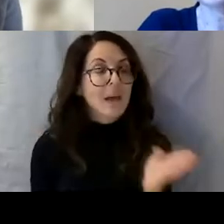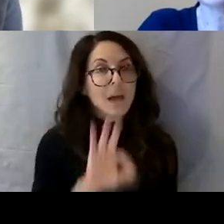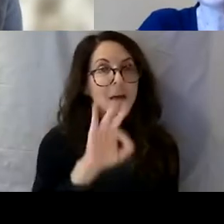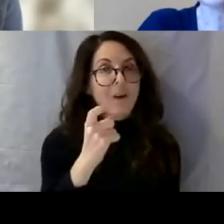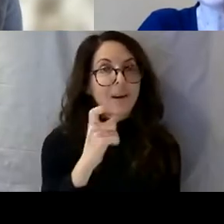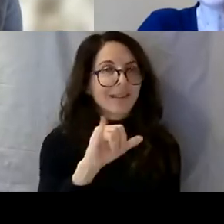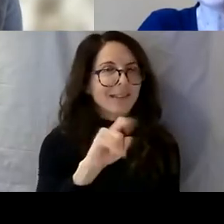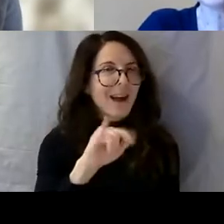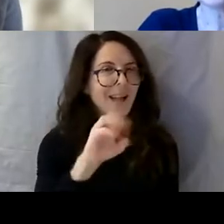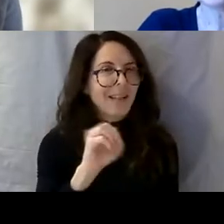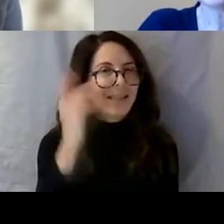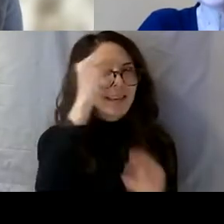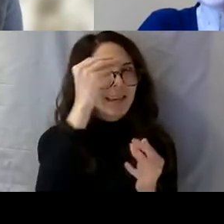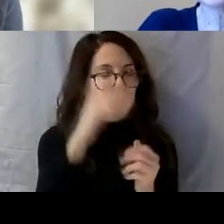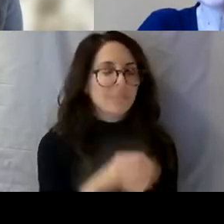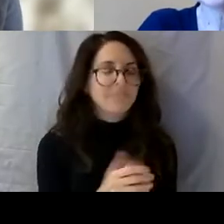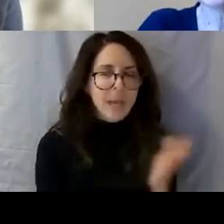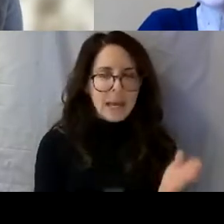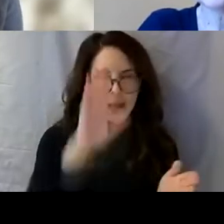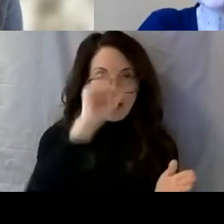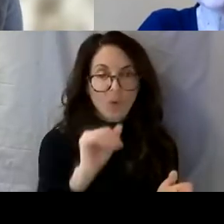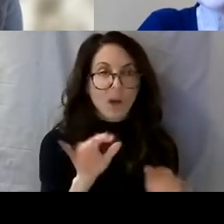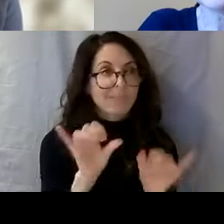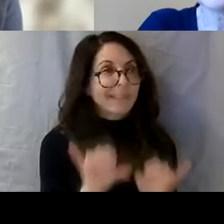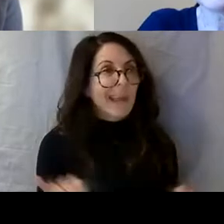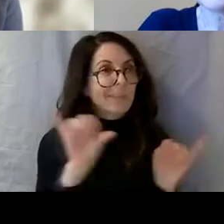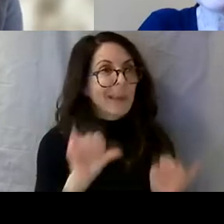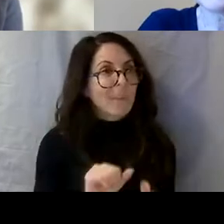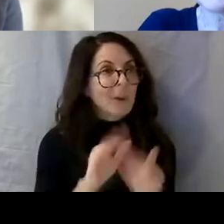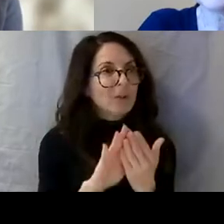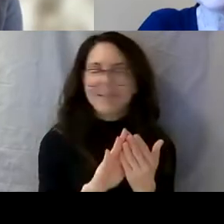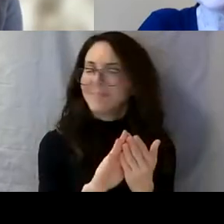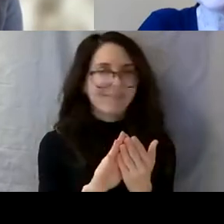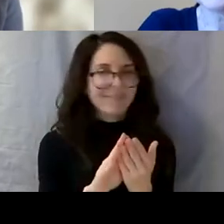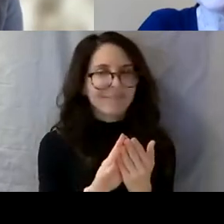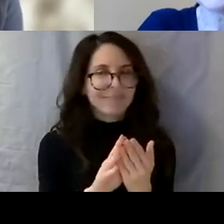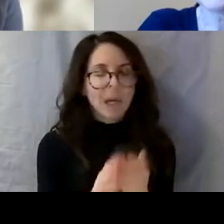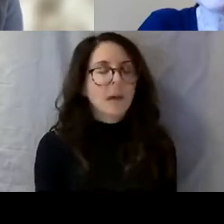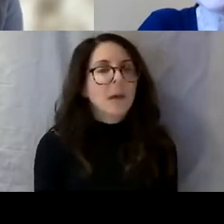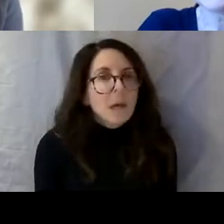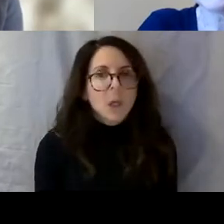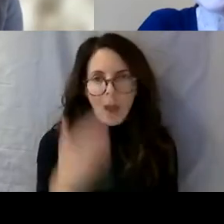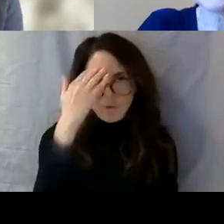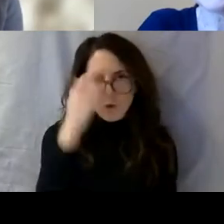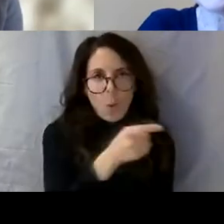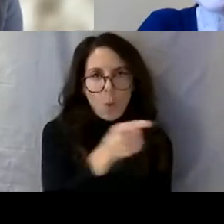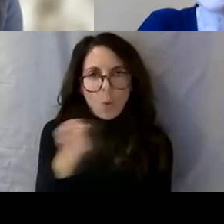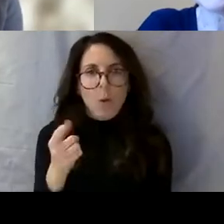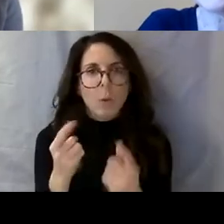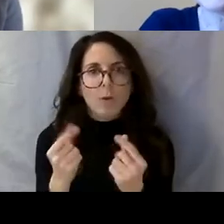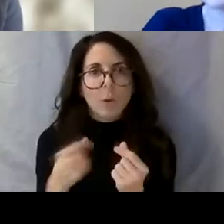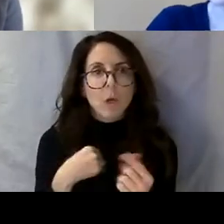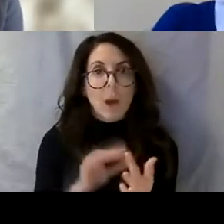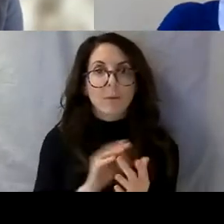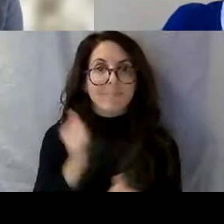that conventional approaches need to change. You need to meet donors and funders where they are. Make the connection between